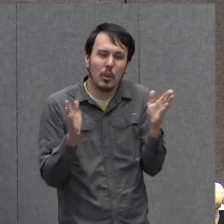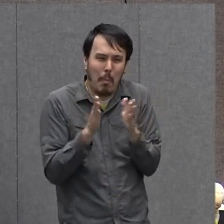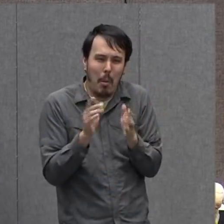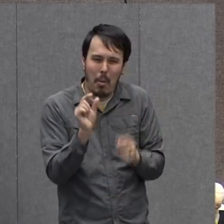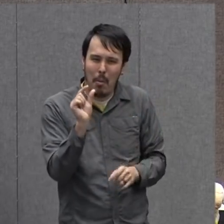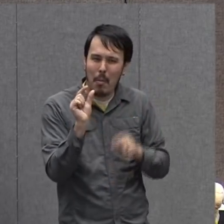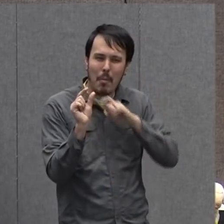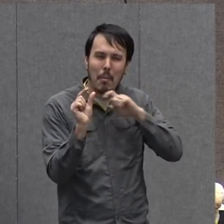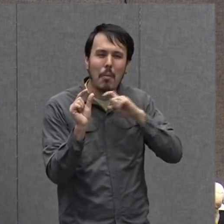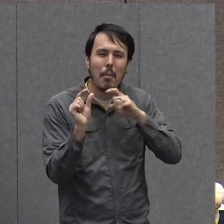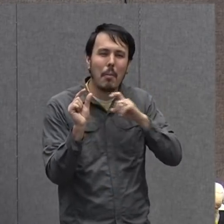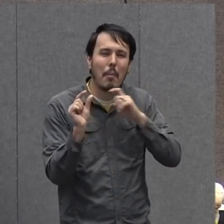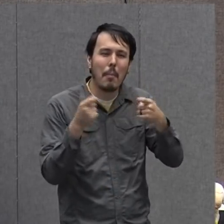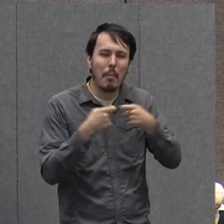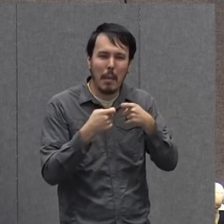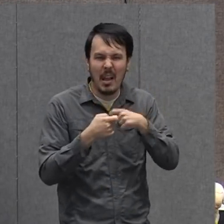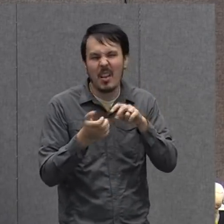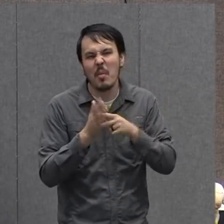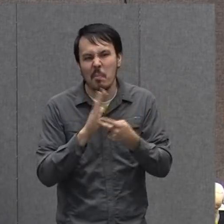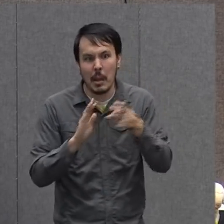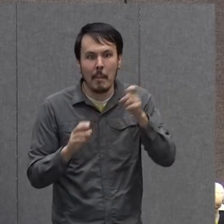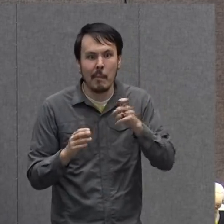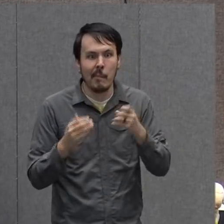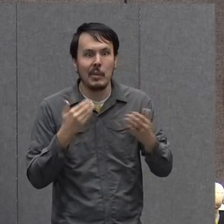pointing downwards?